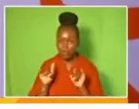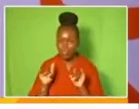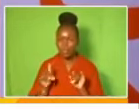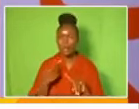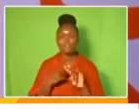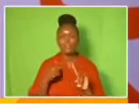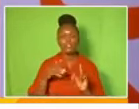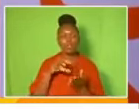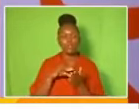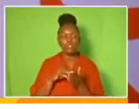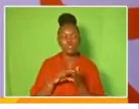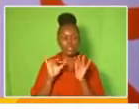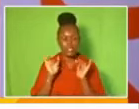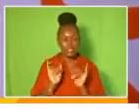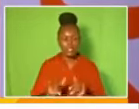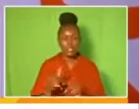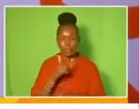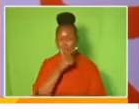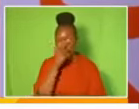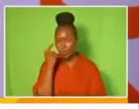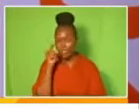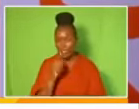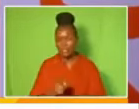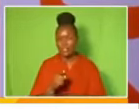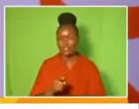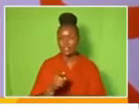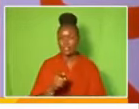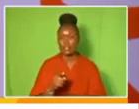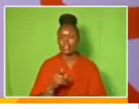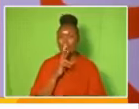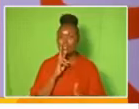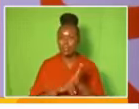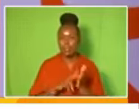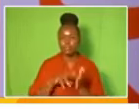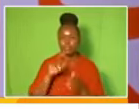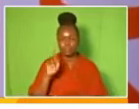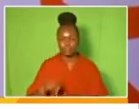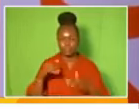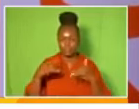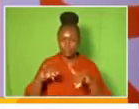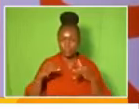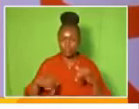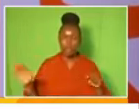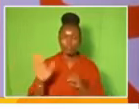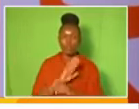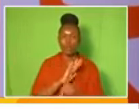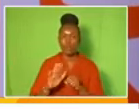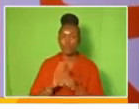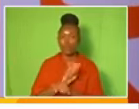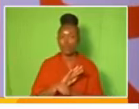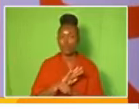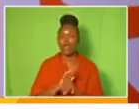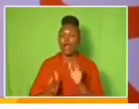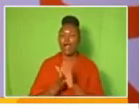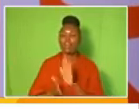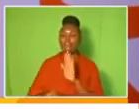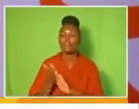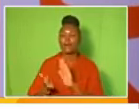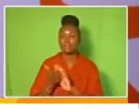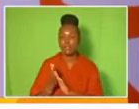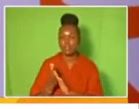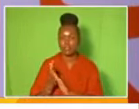document is a negotiated settlement that must be implemented in its totality and with speed.